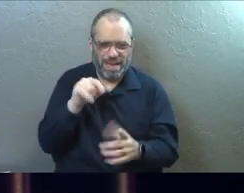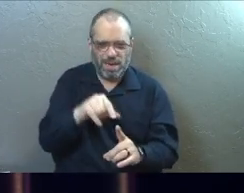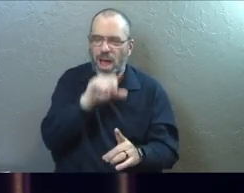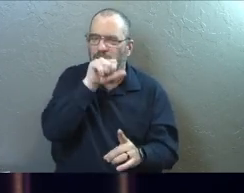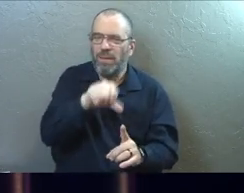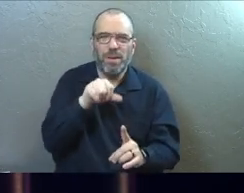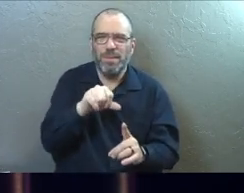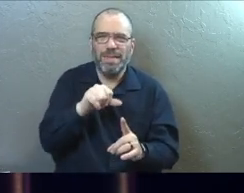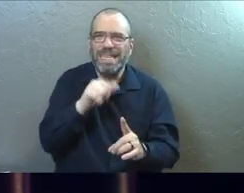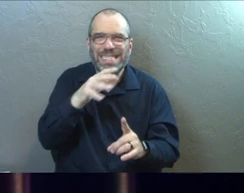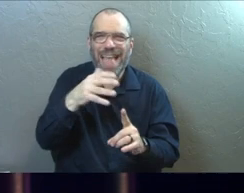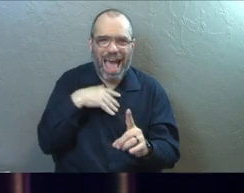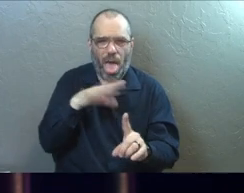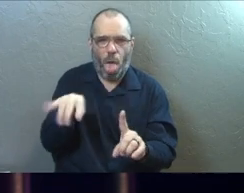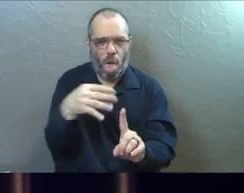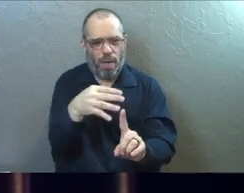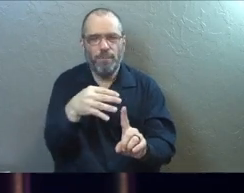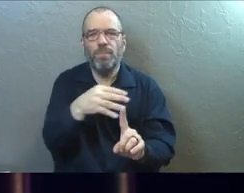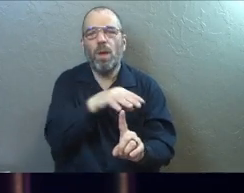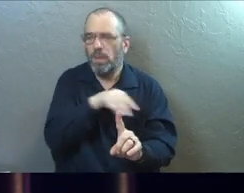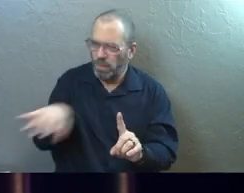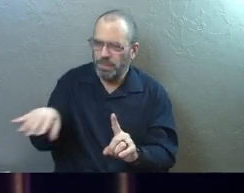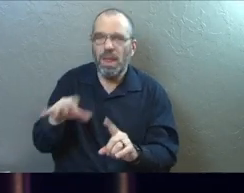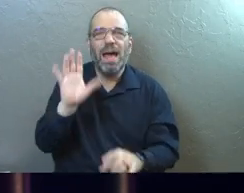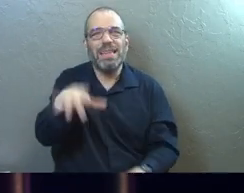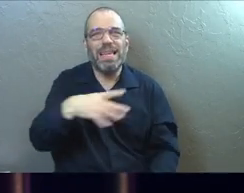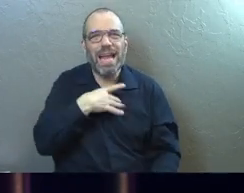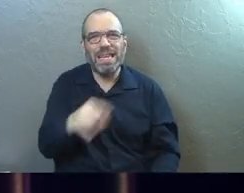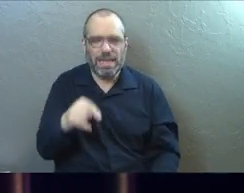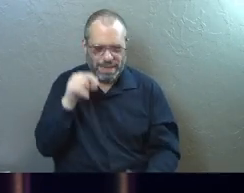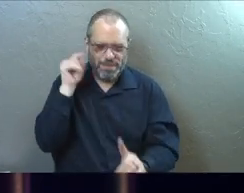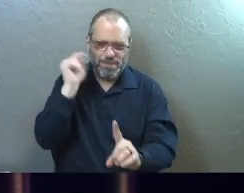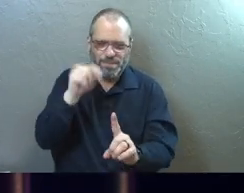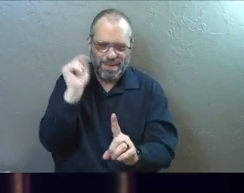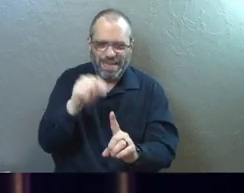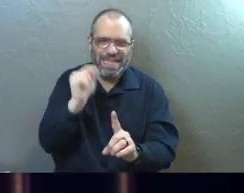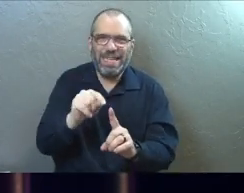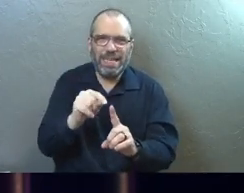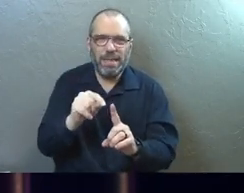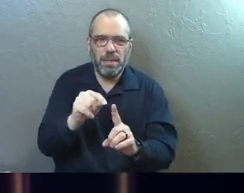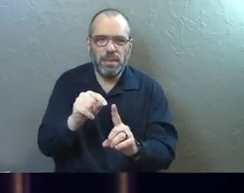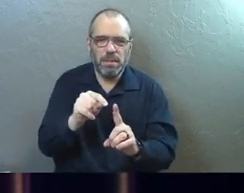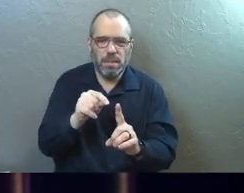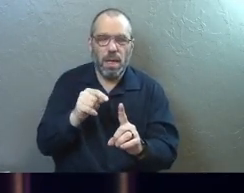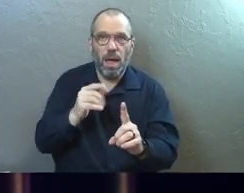about him. It's one of the things I really like about him, right? He's diverting.